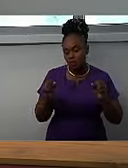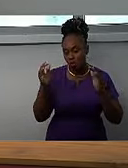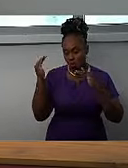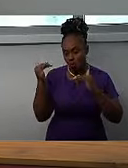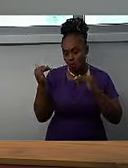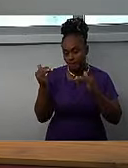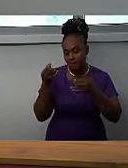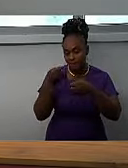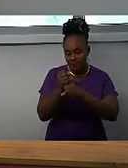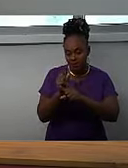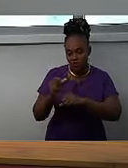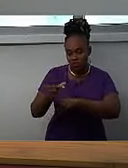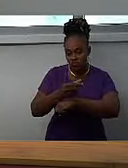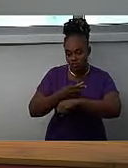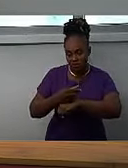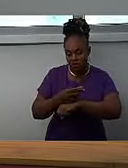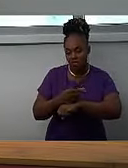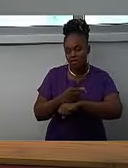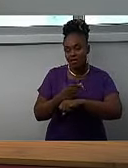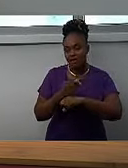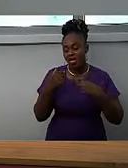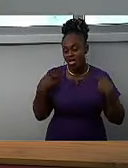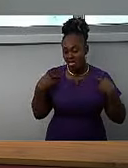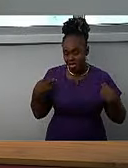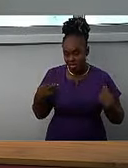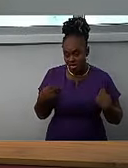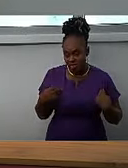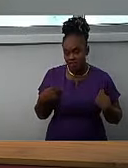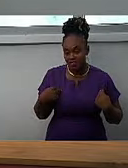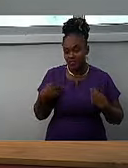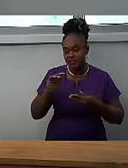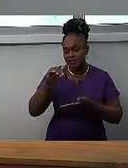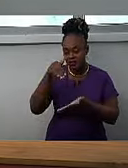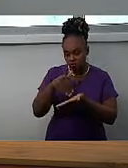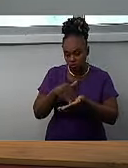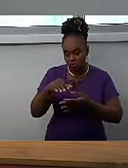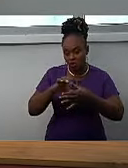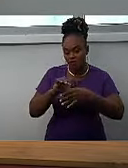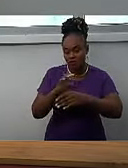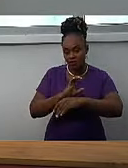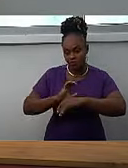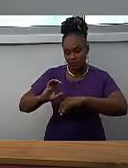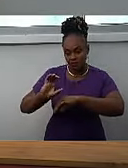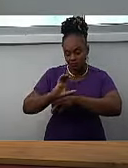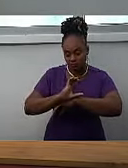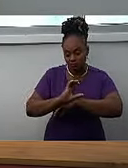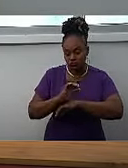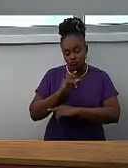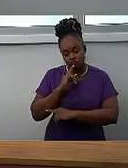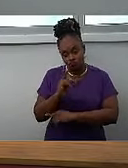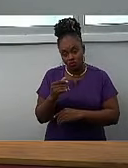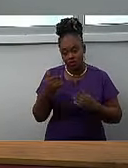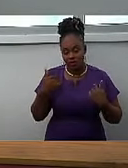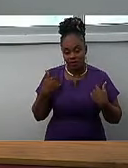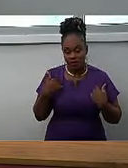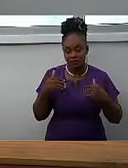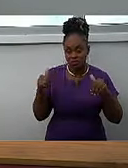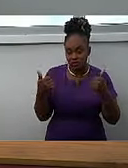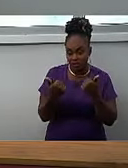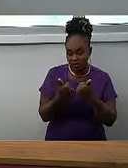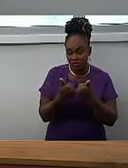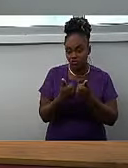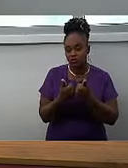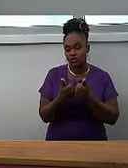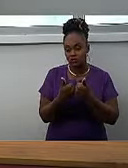capital of the Eastern Caribbean. Despite significant challenges confronting the sector, we have